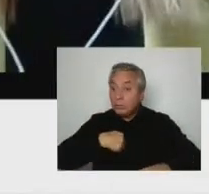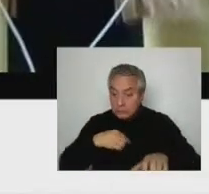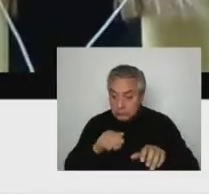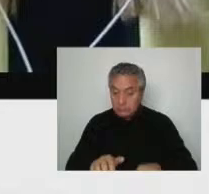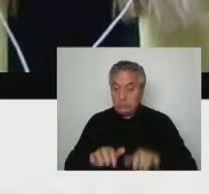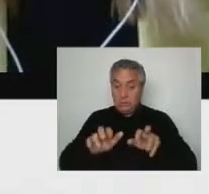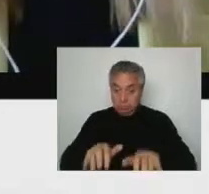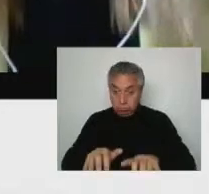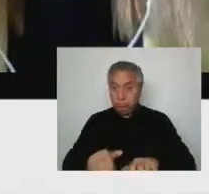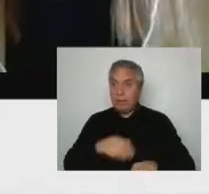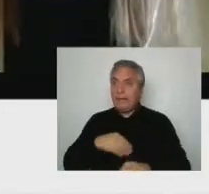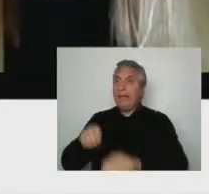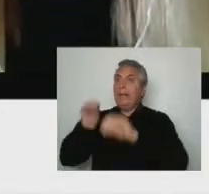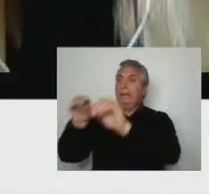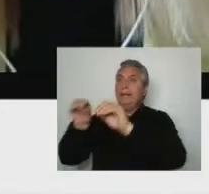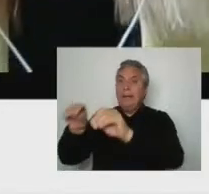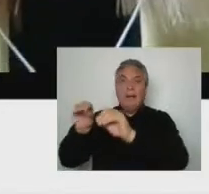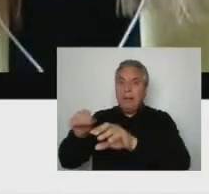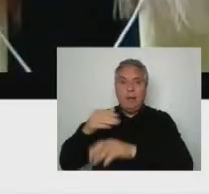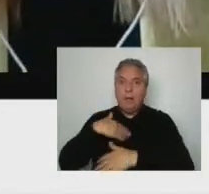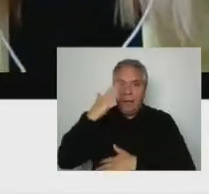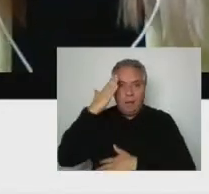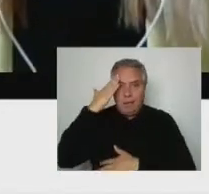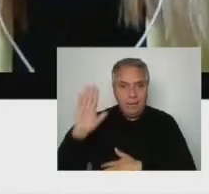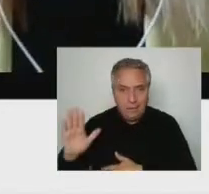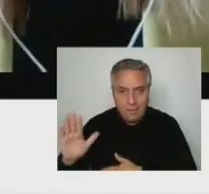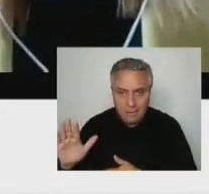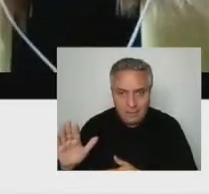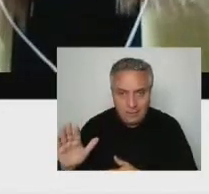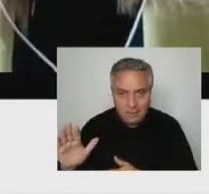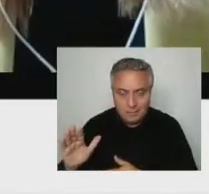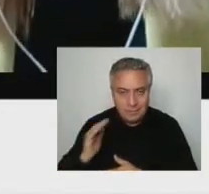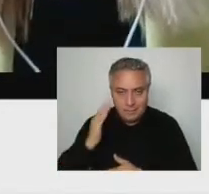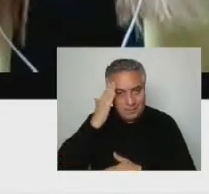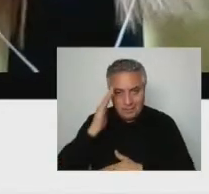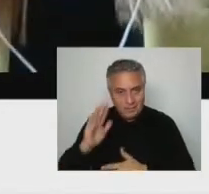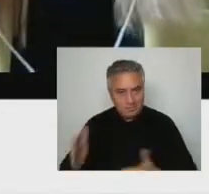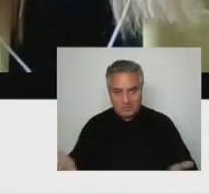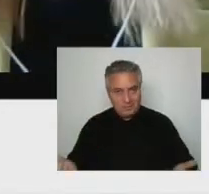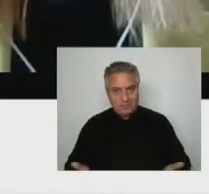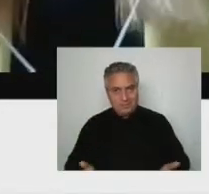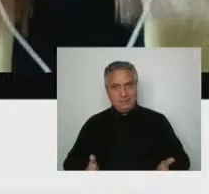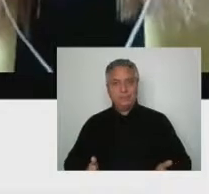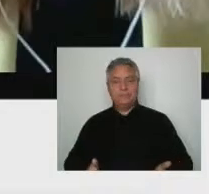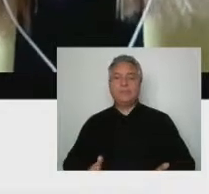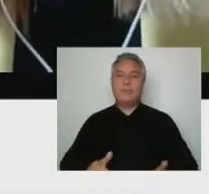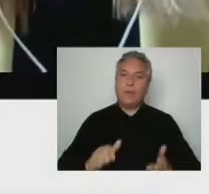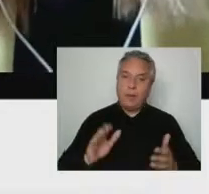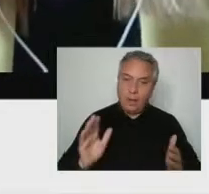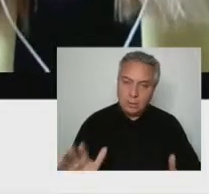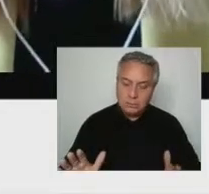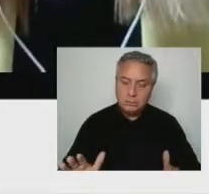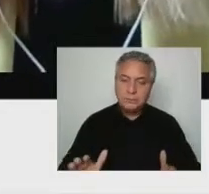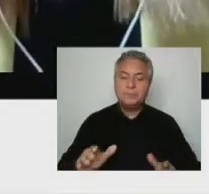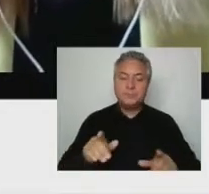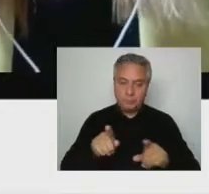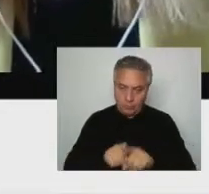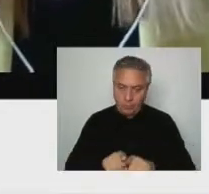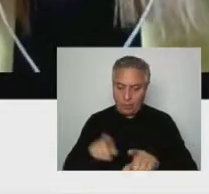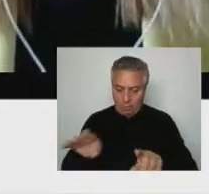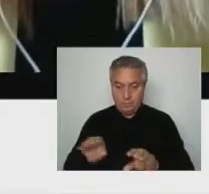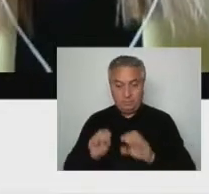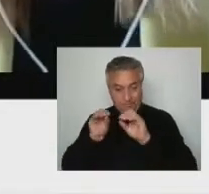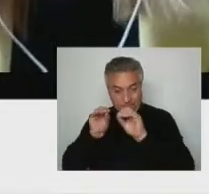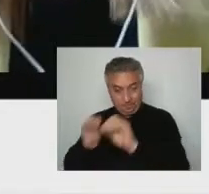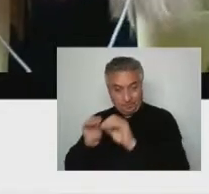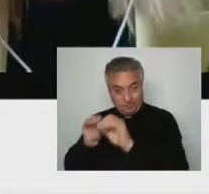trained to teach without computers nor with computers. And